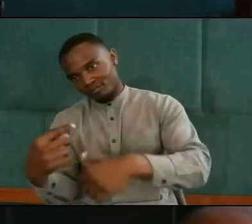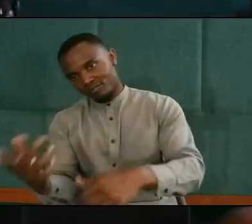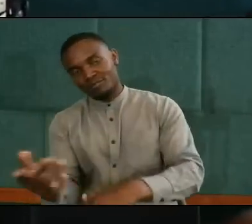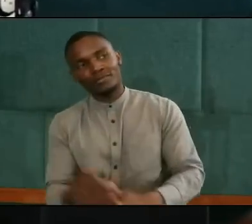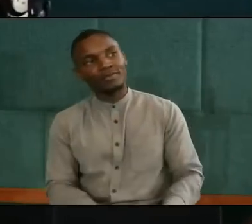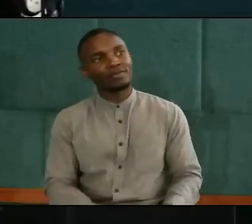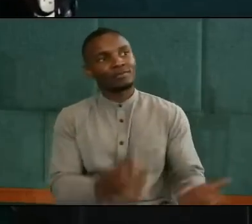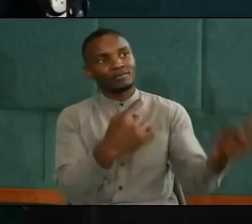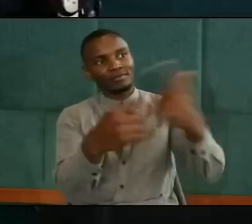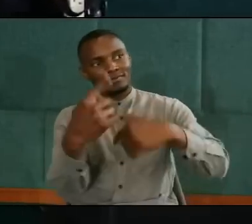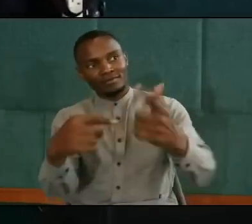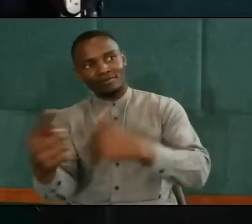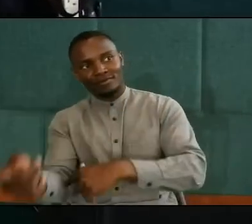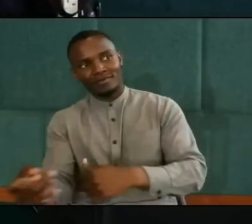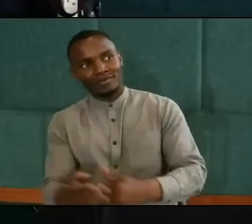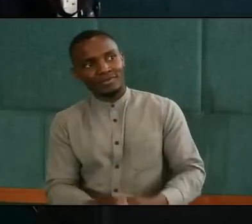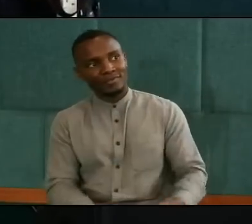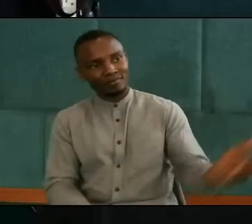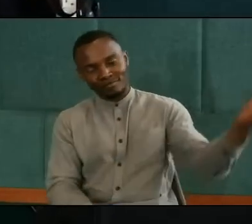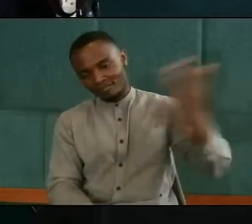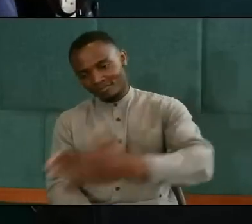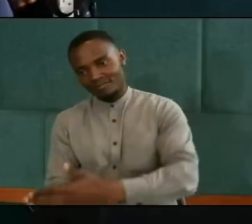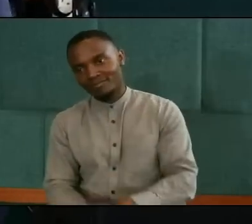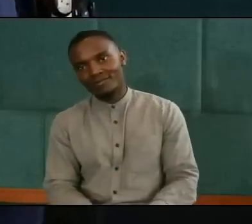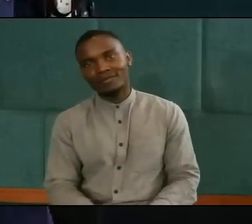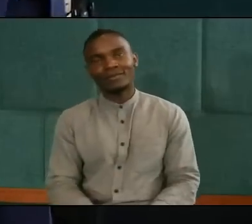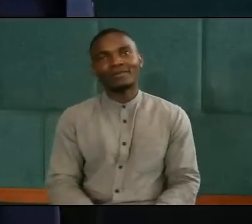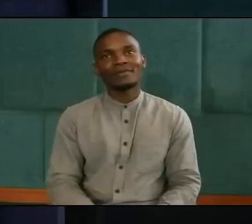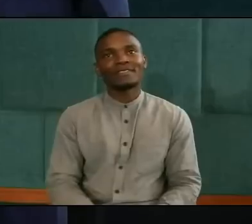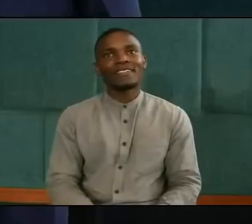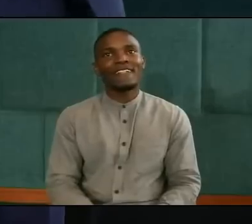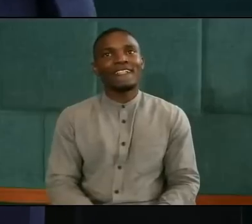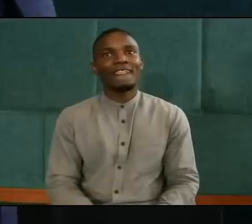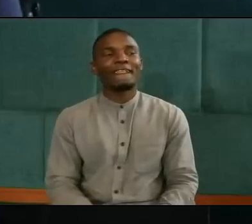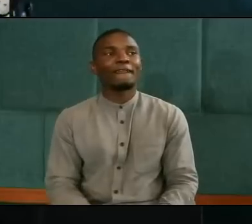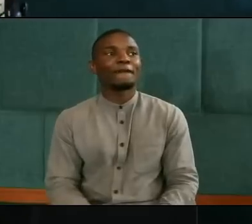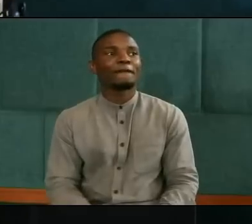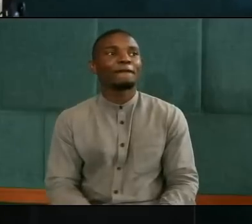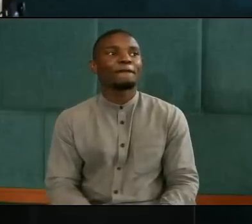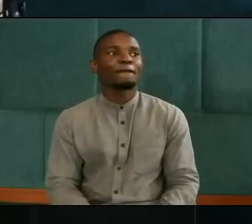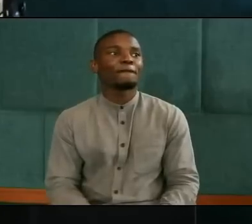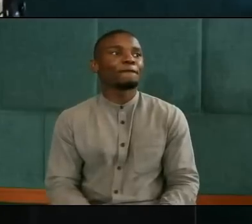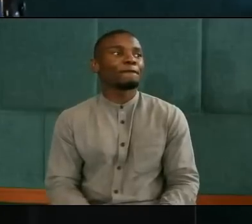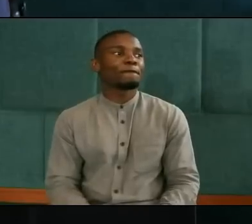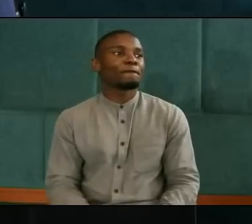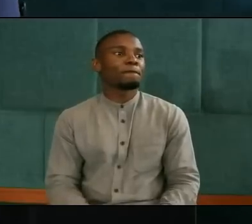Because I'm already baptized. Come up, come join me. Come up, come join